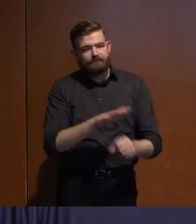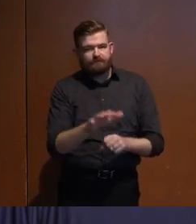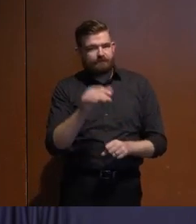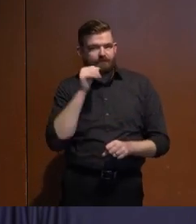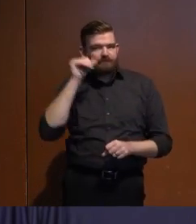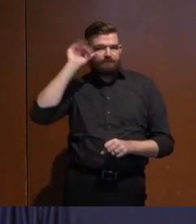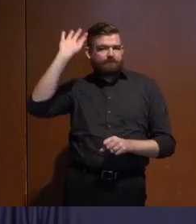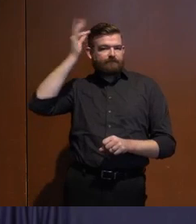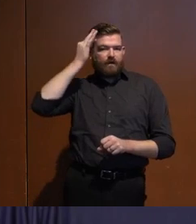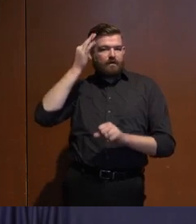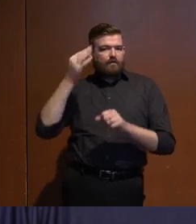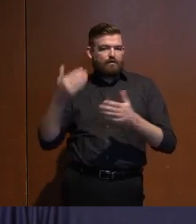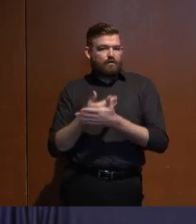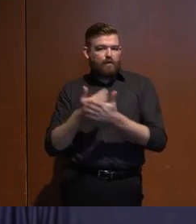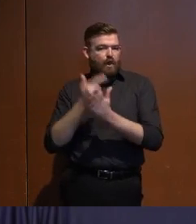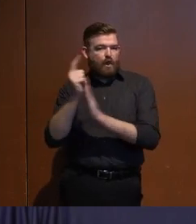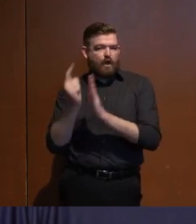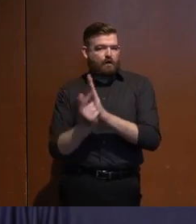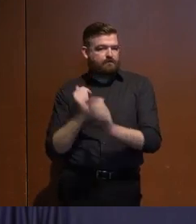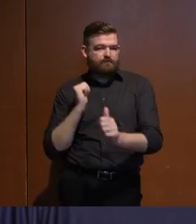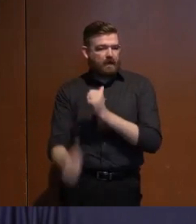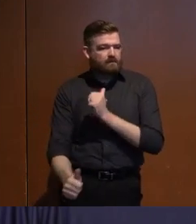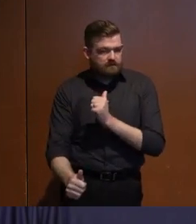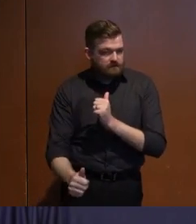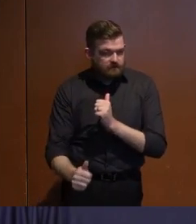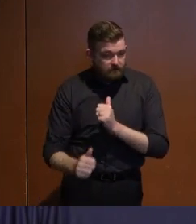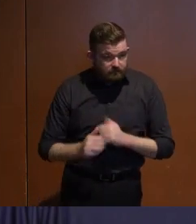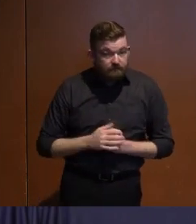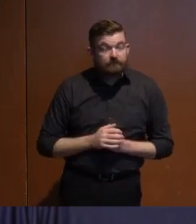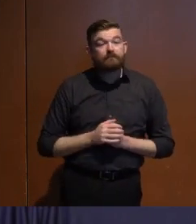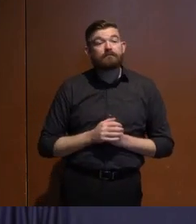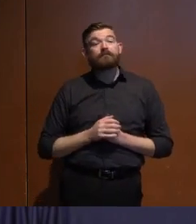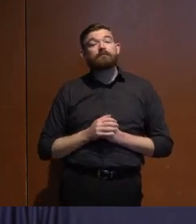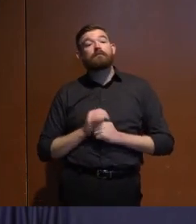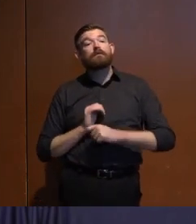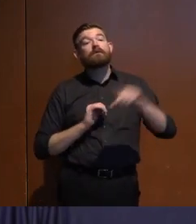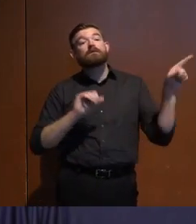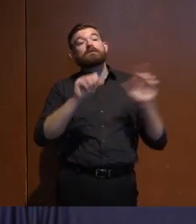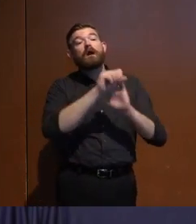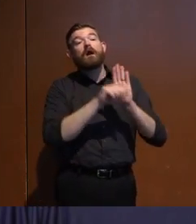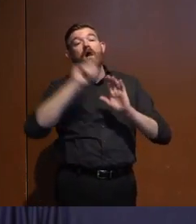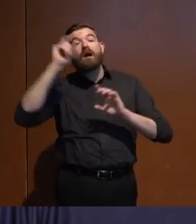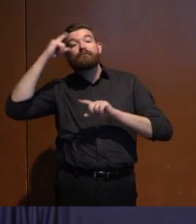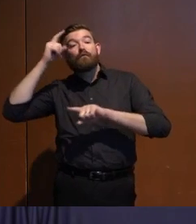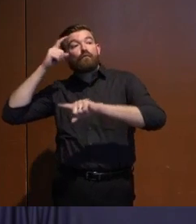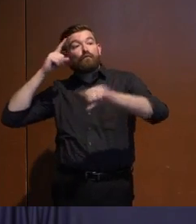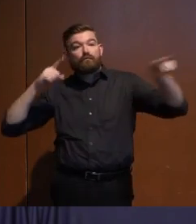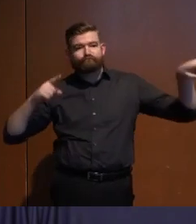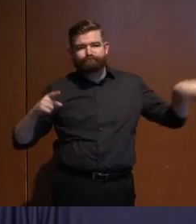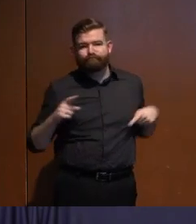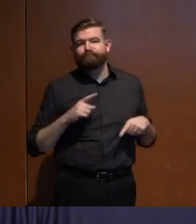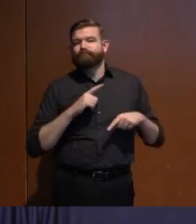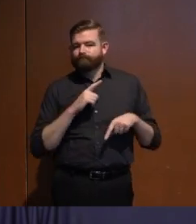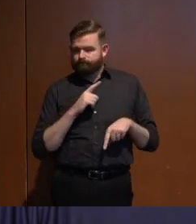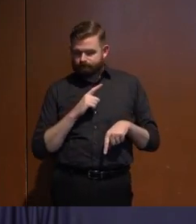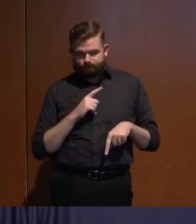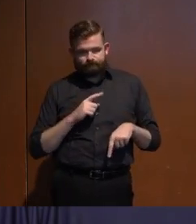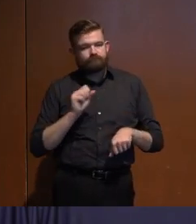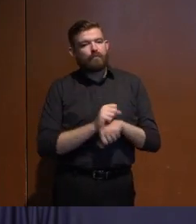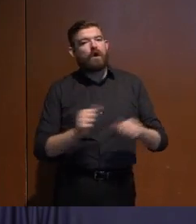federal delegation and my fellow governors and their respective delegations, in fact, to get more. That's my job as